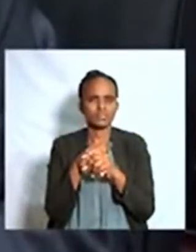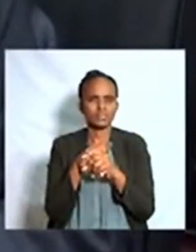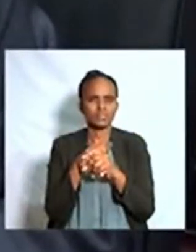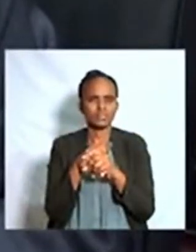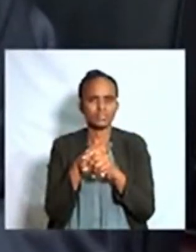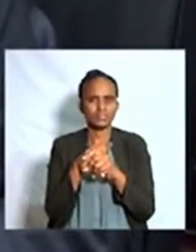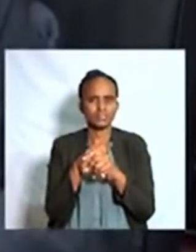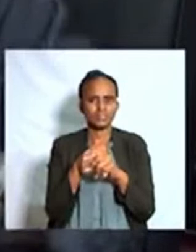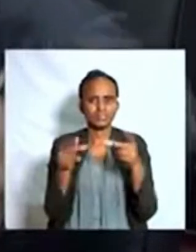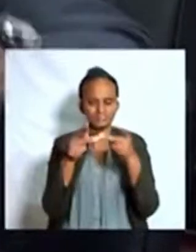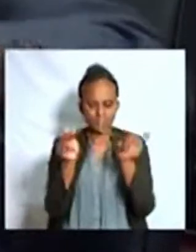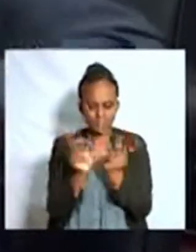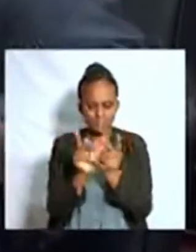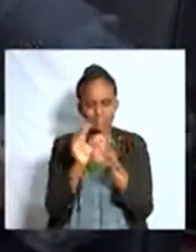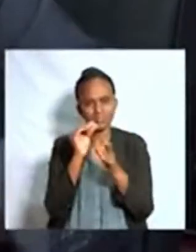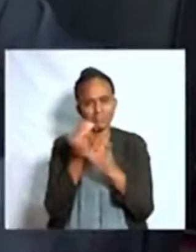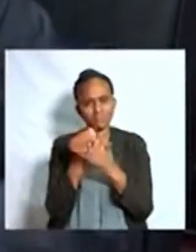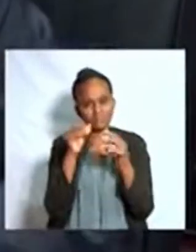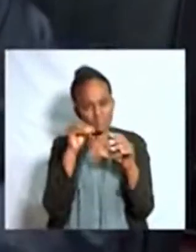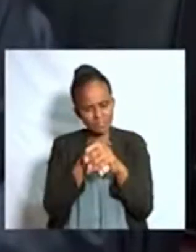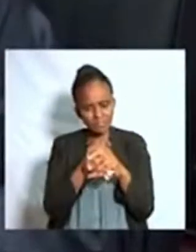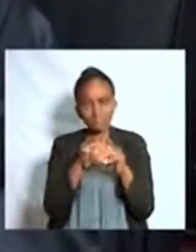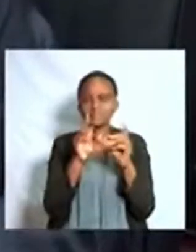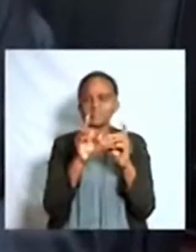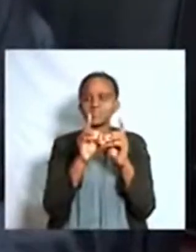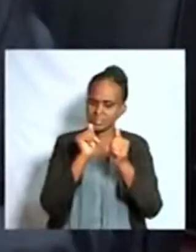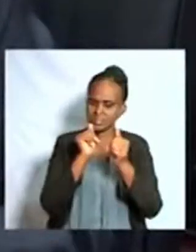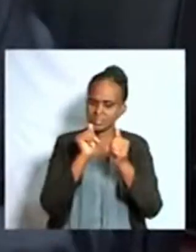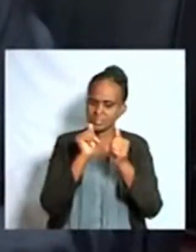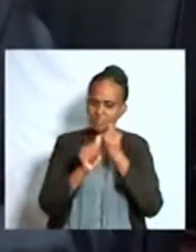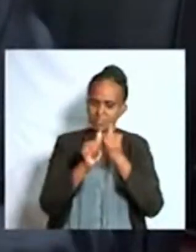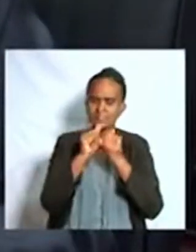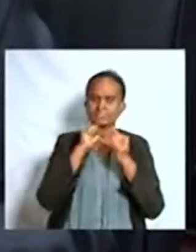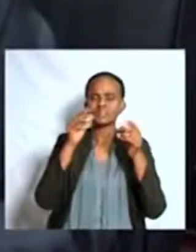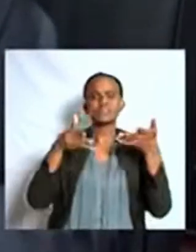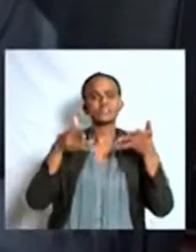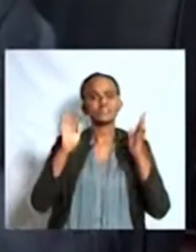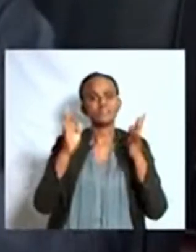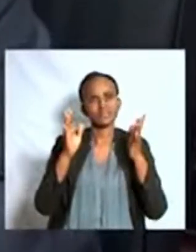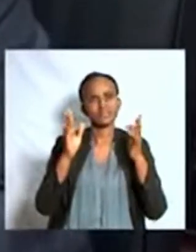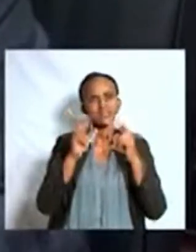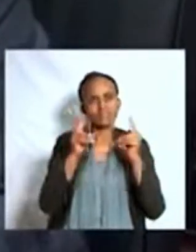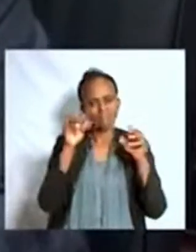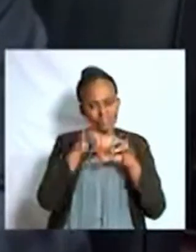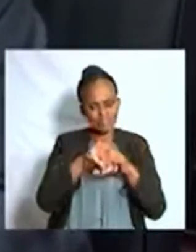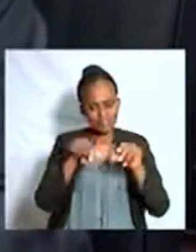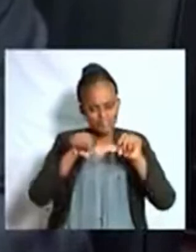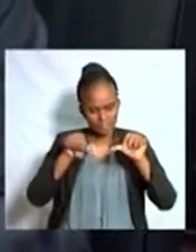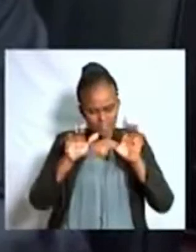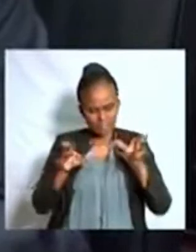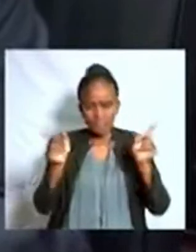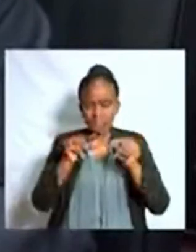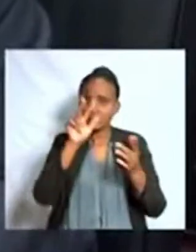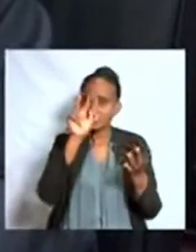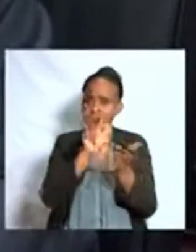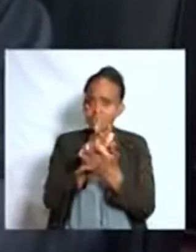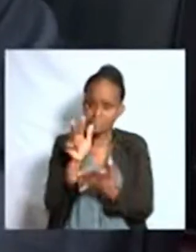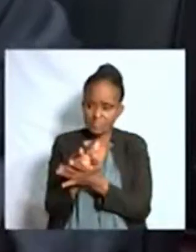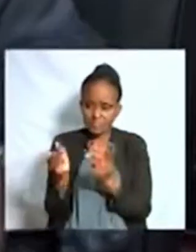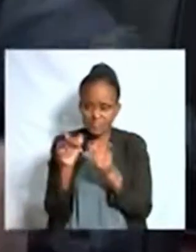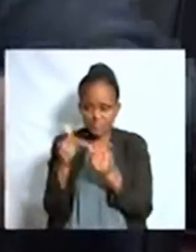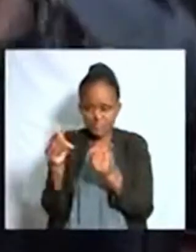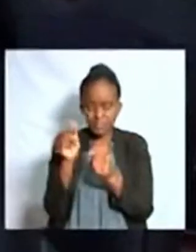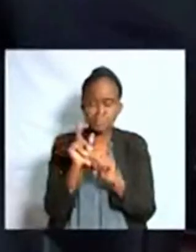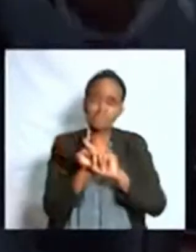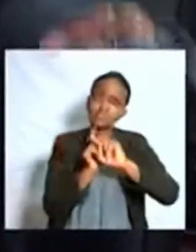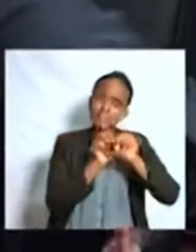the premises or within the distance that is not permissible. So the internal auditor, when approves, it is when it goes